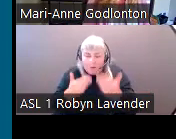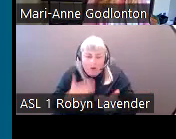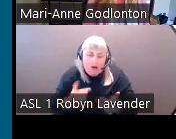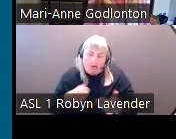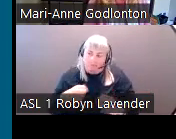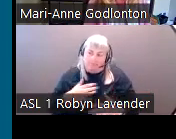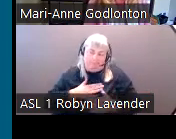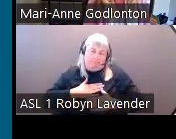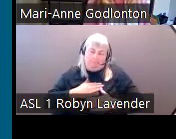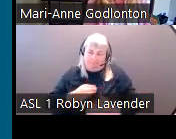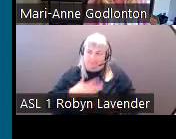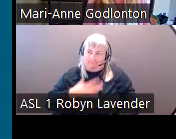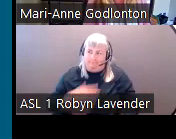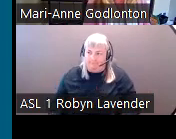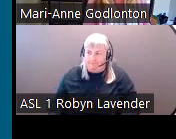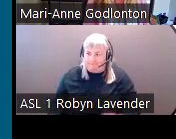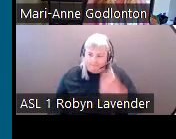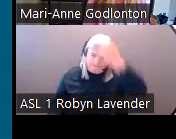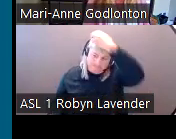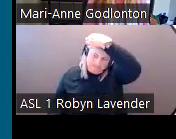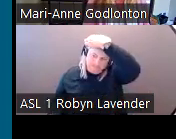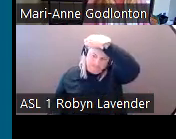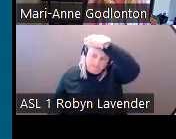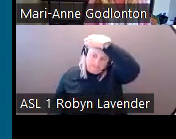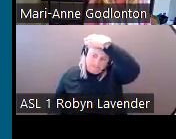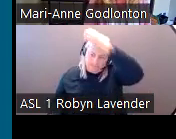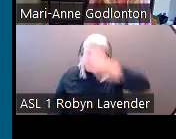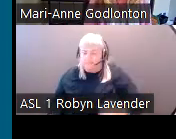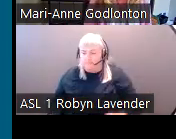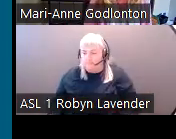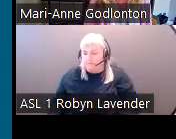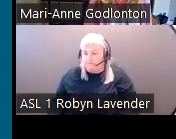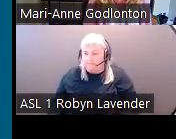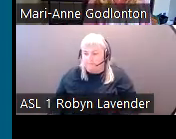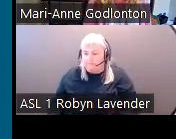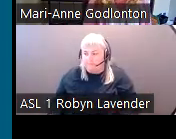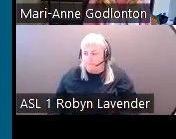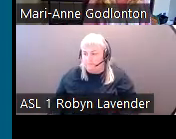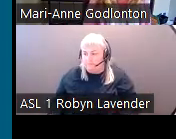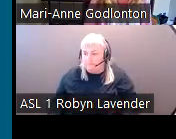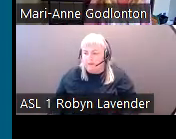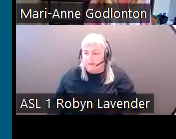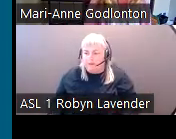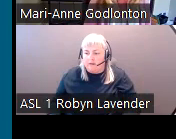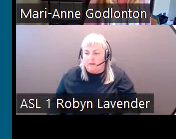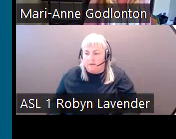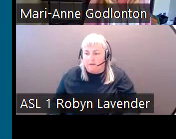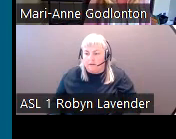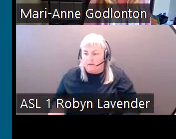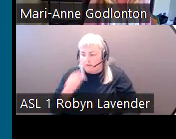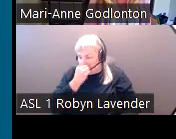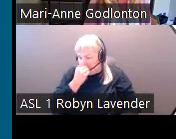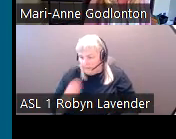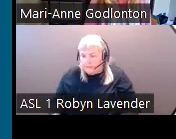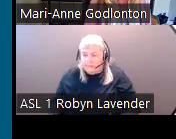And I do have a story, but I think what I'm going to do is I want to make sure everybody else has time